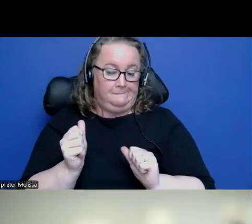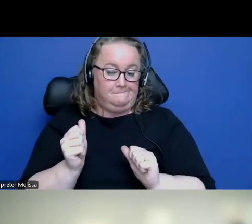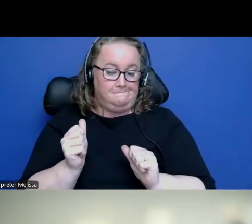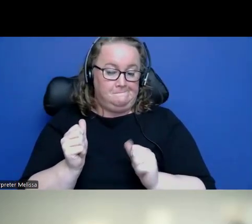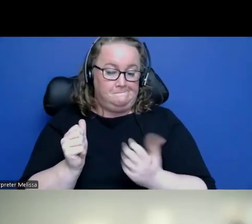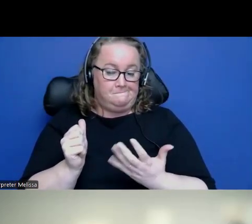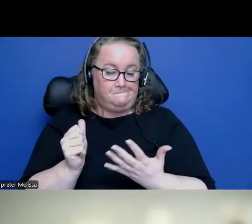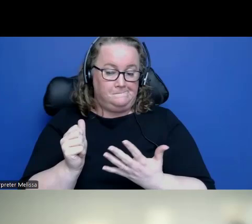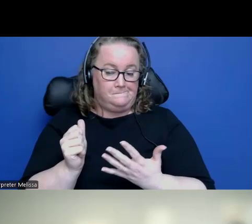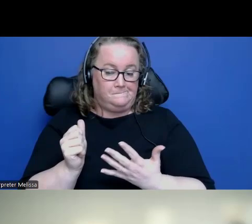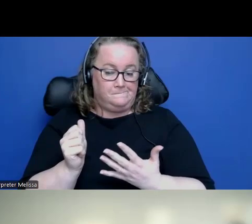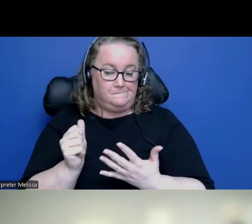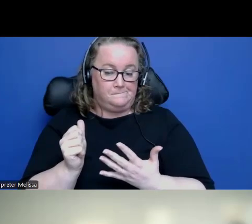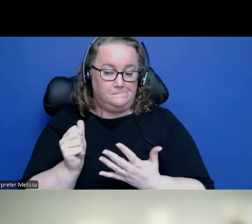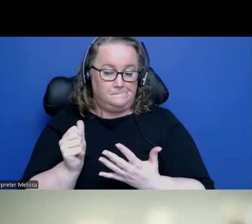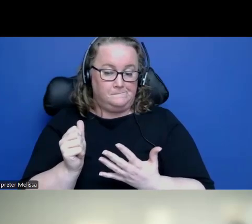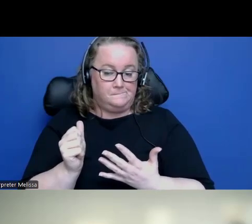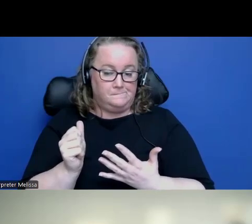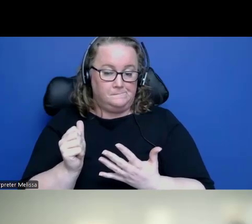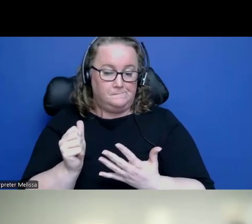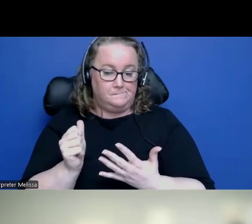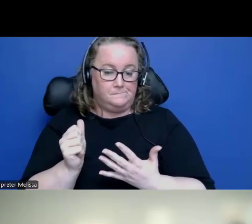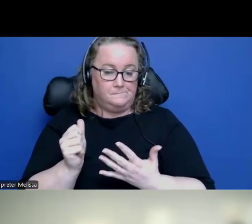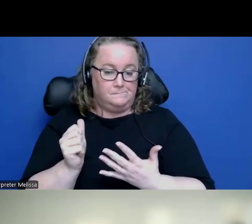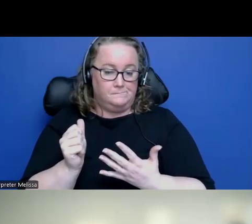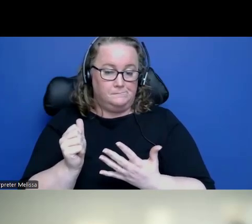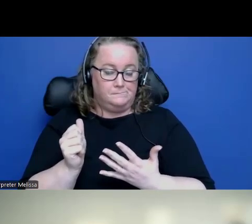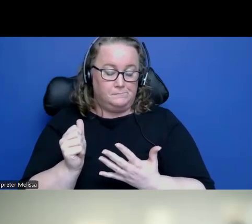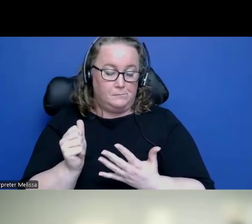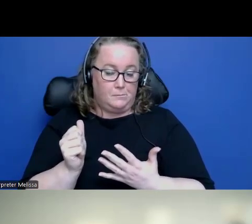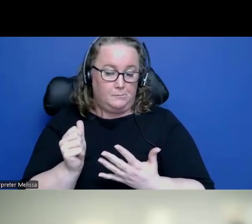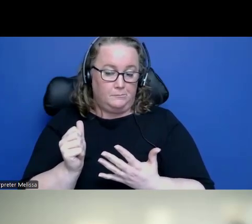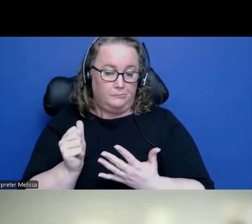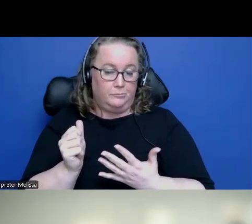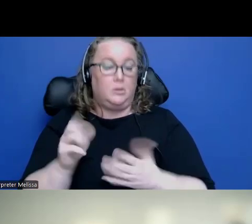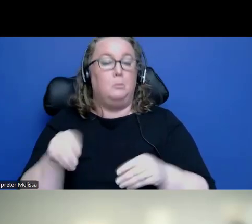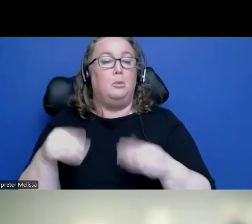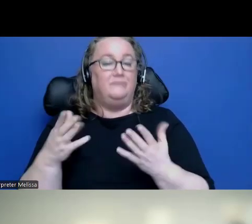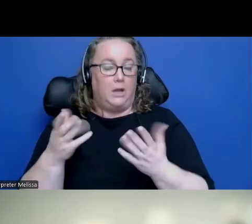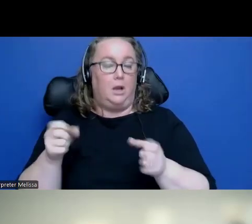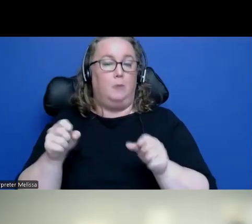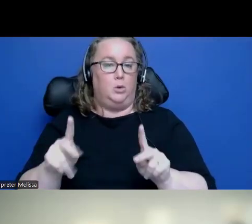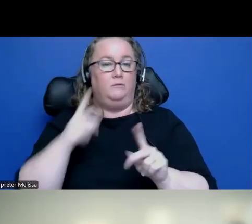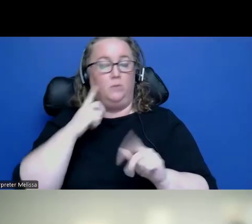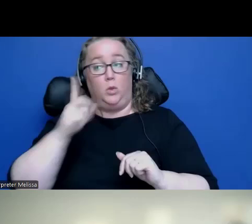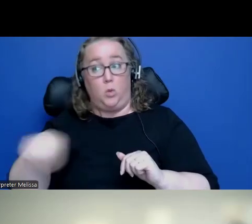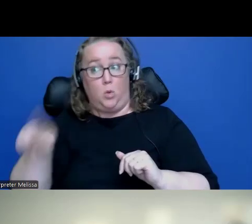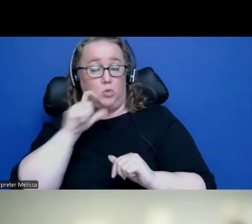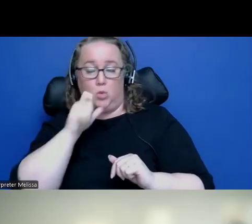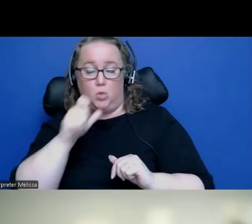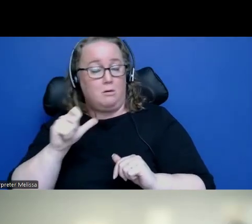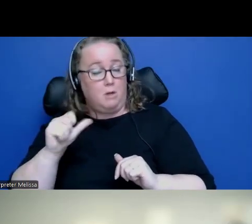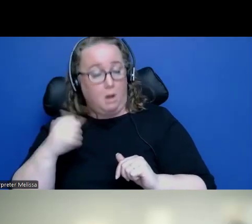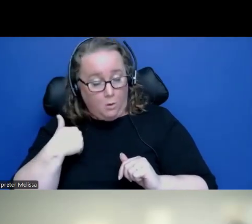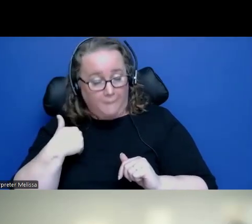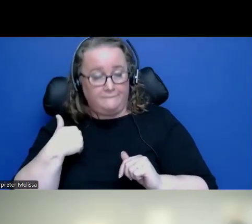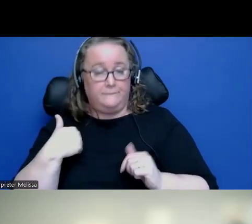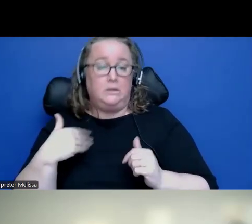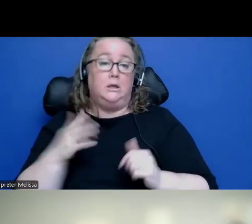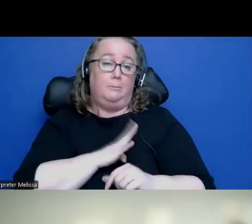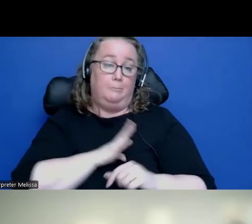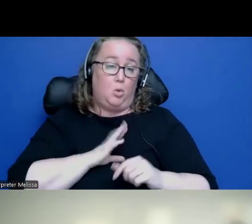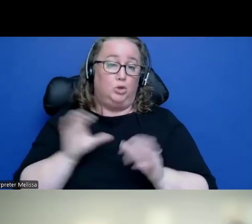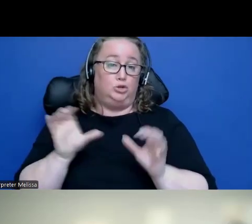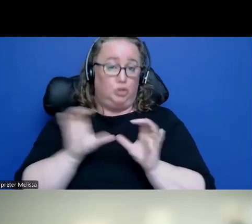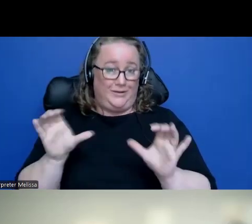those the opportunity for physicians who are not board certified to serve some of the